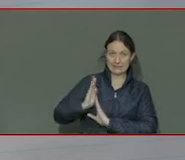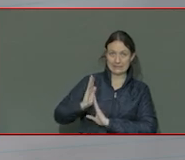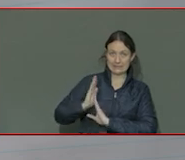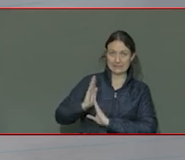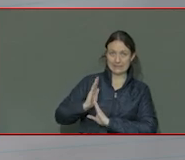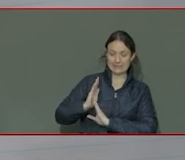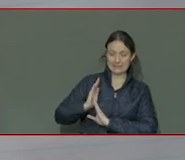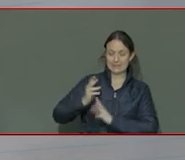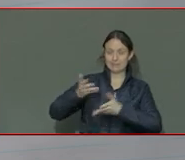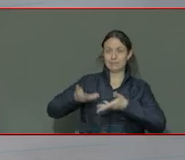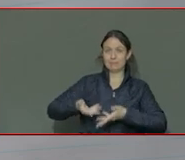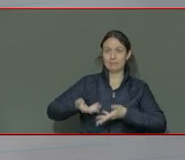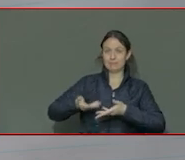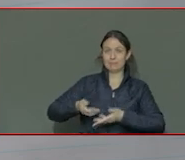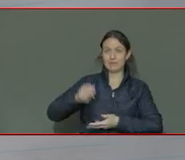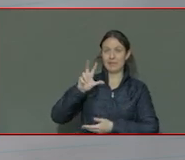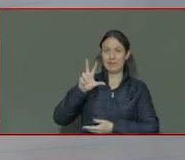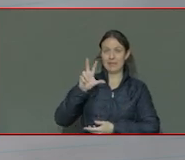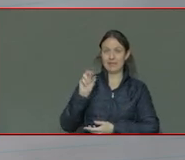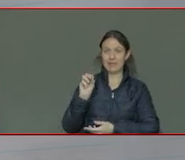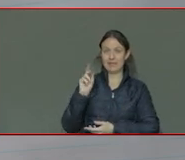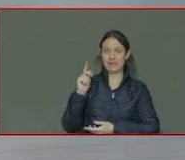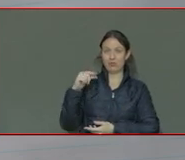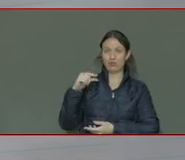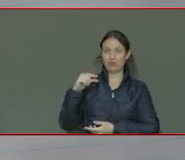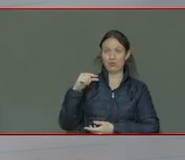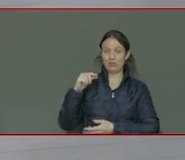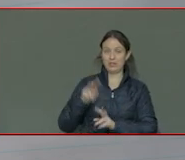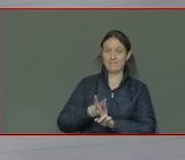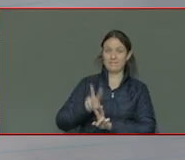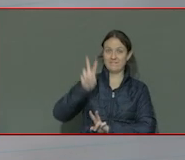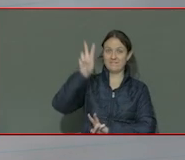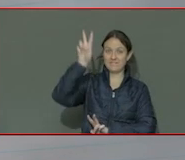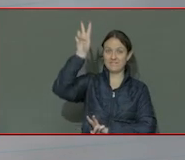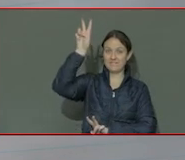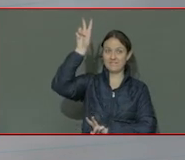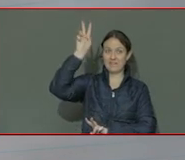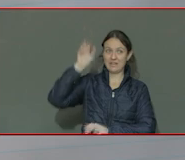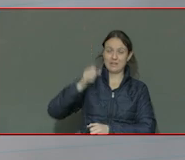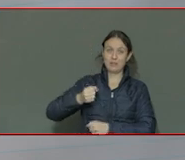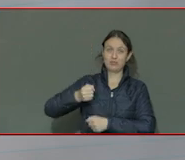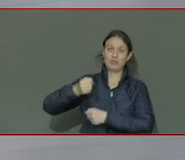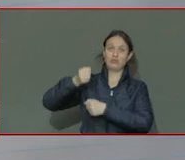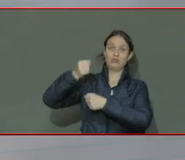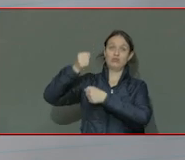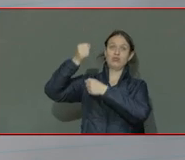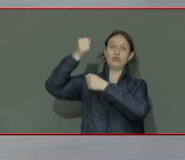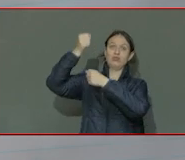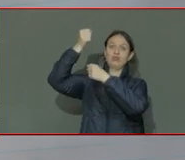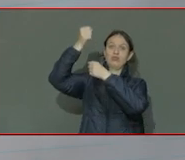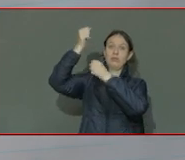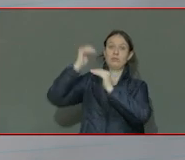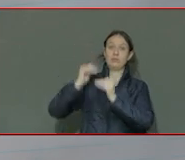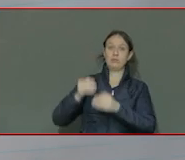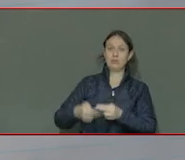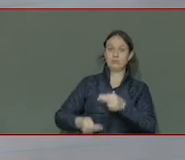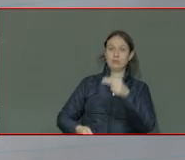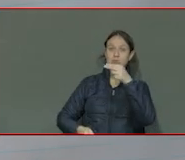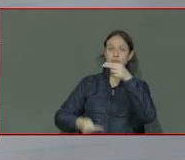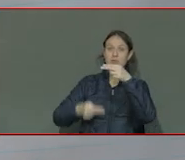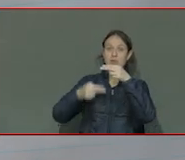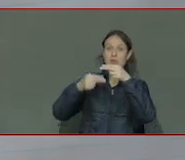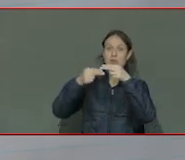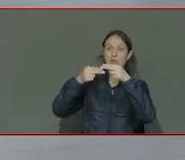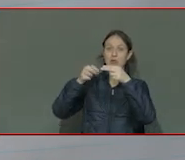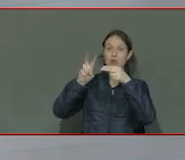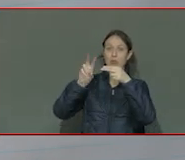mass 80 kilograms is lifted vertical upwards through a height of 20 meters. So that means